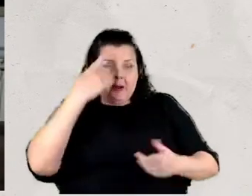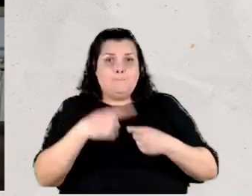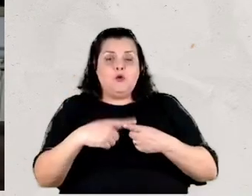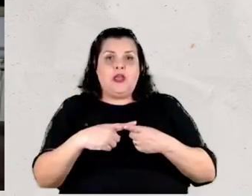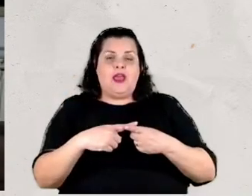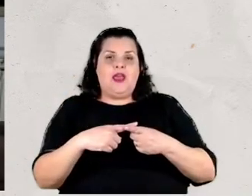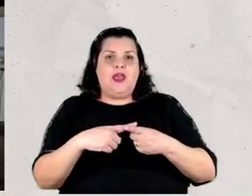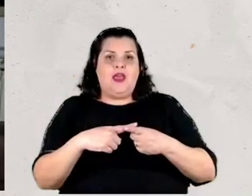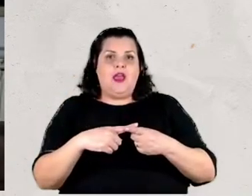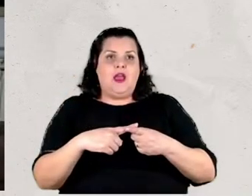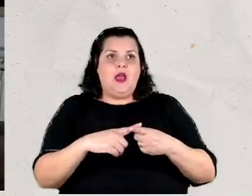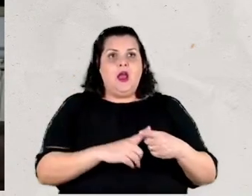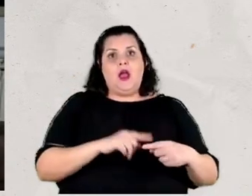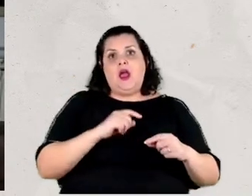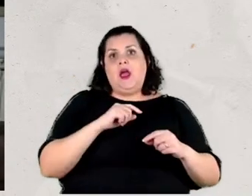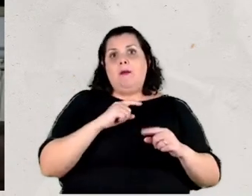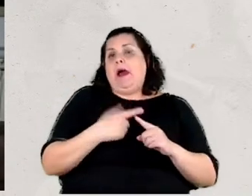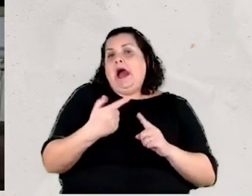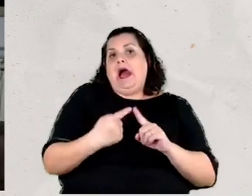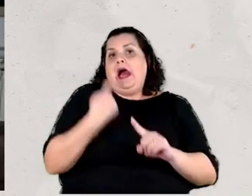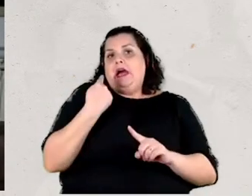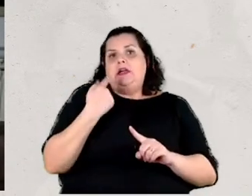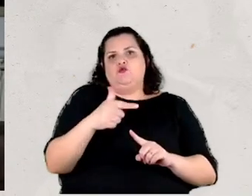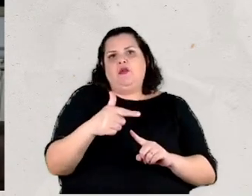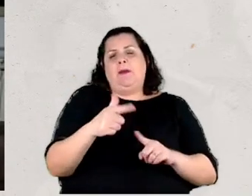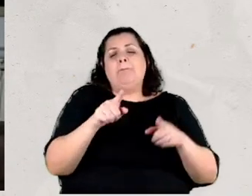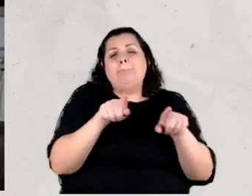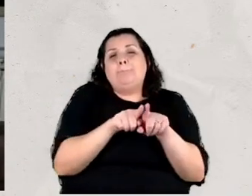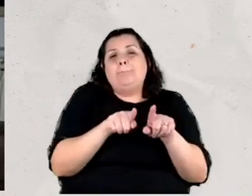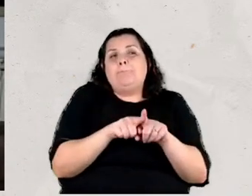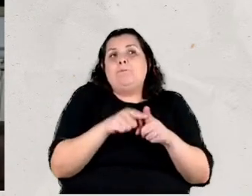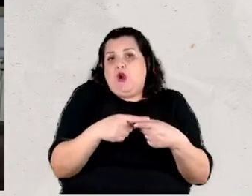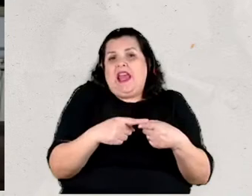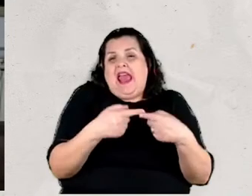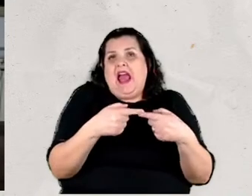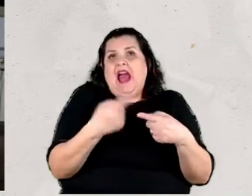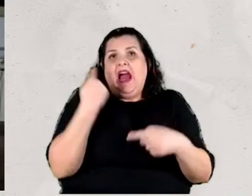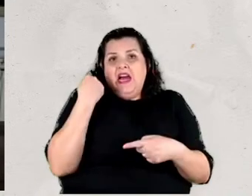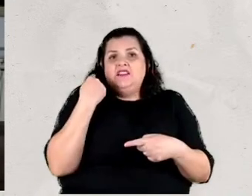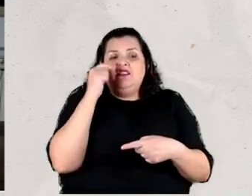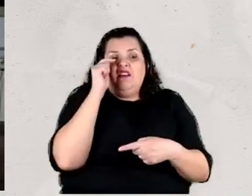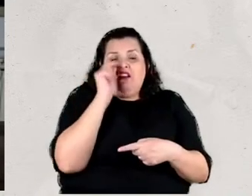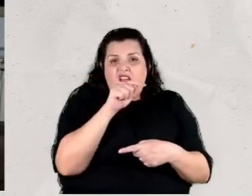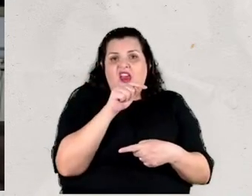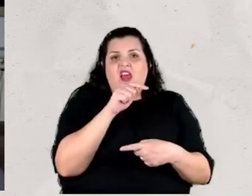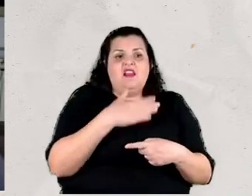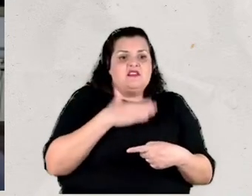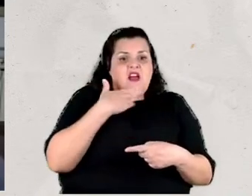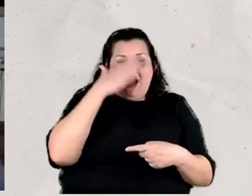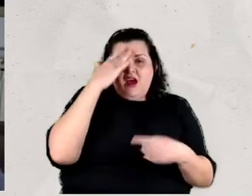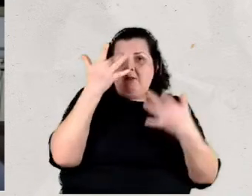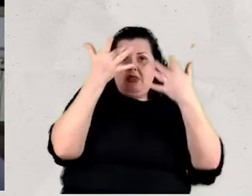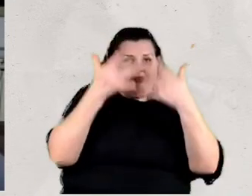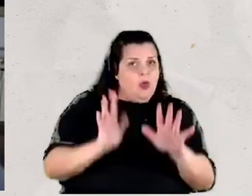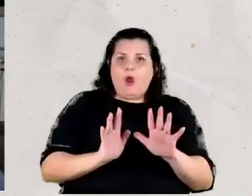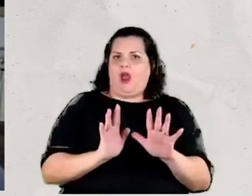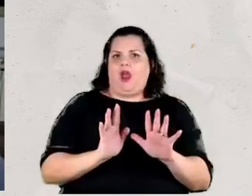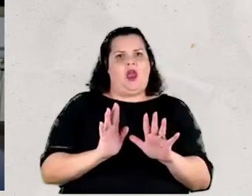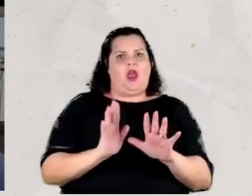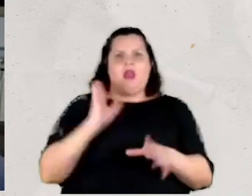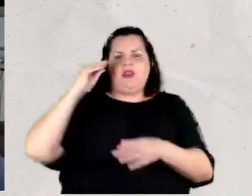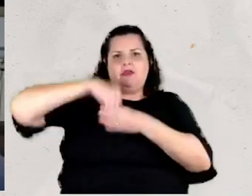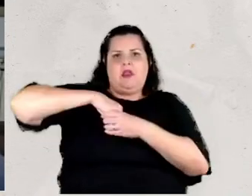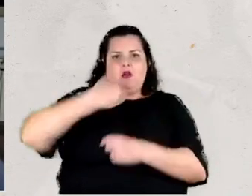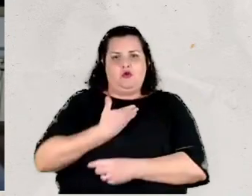be part of an Israeli government and to have responsibility if Israel went to war with Hamas